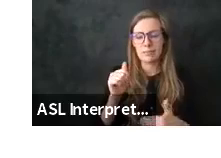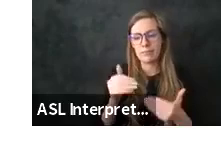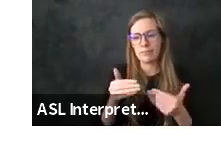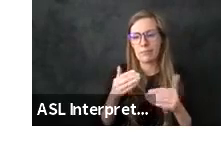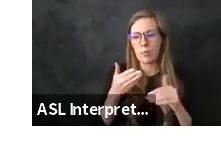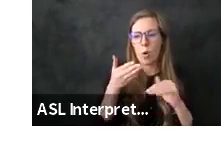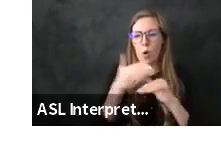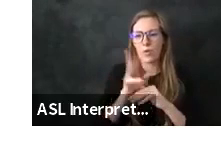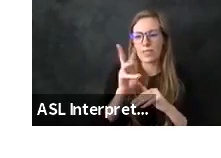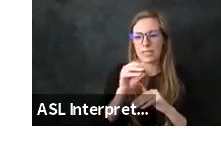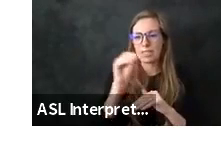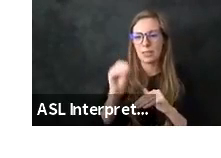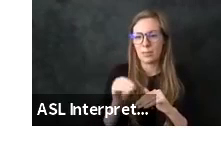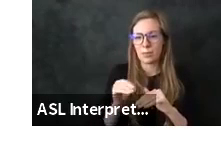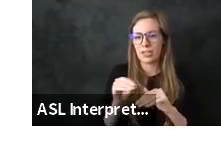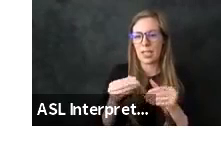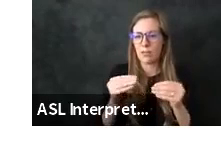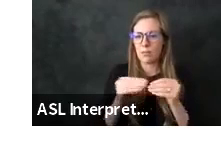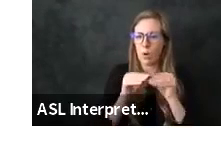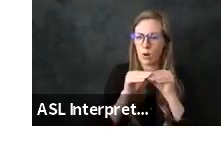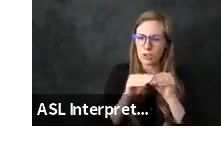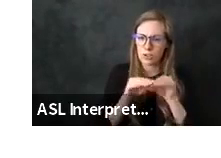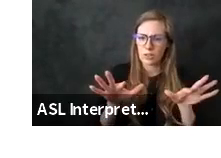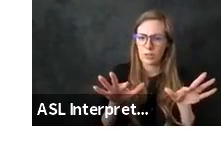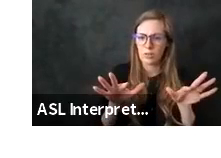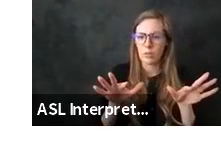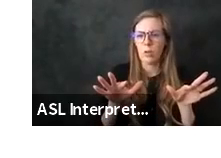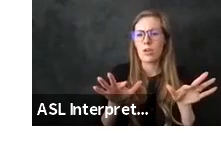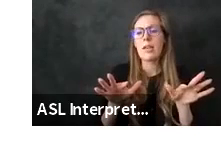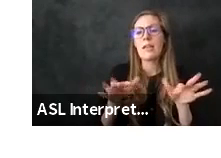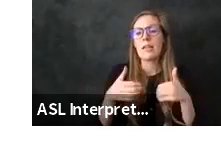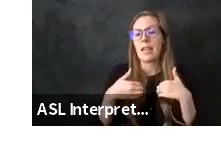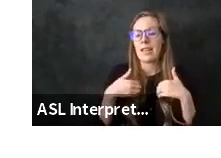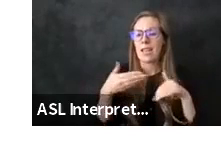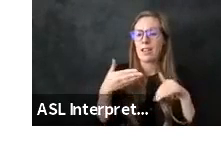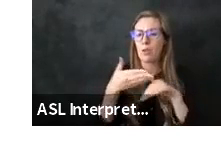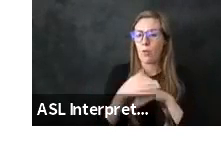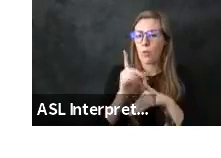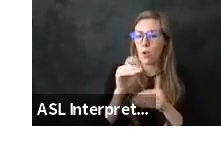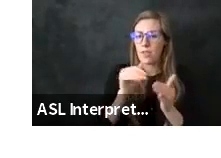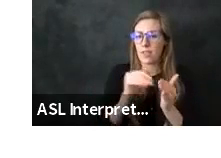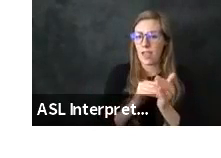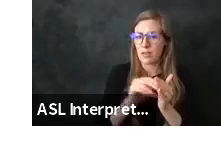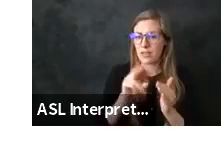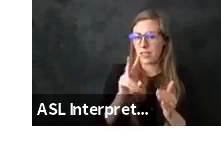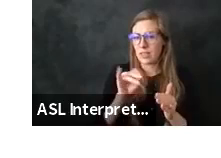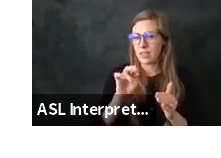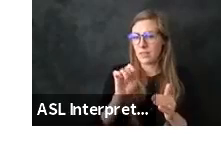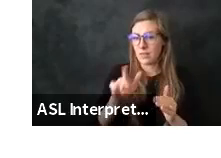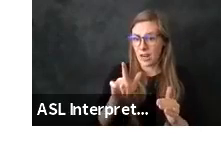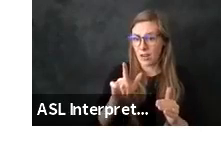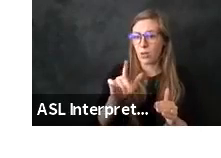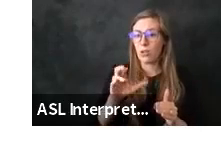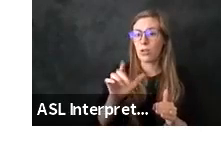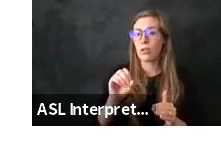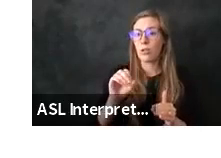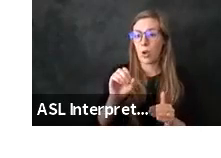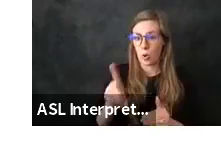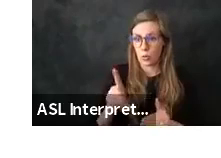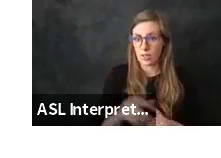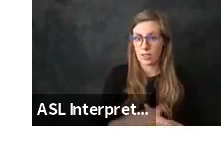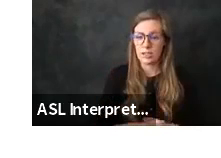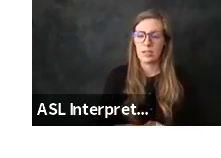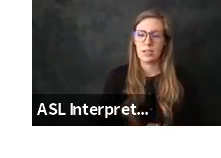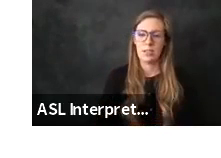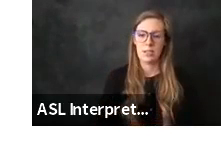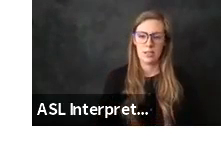transmissible and contains 1,000 times the viral load. And as we look at the next slide at contributing